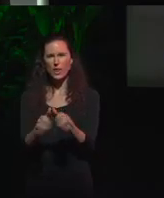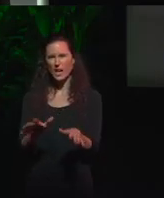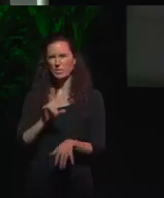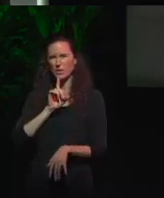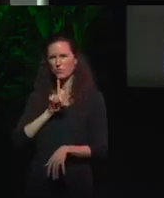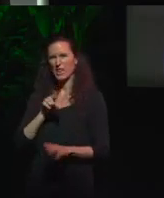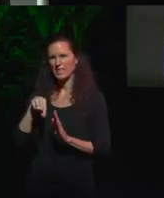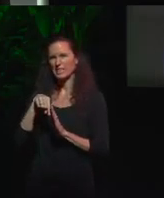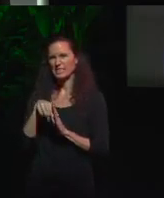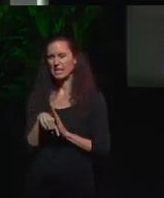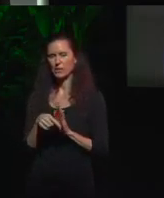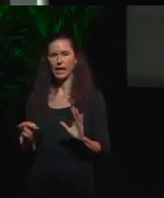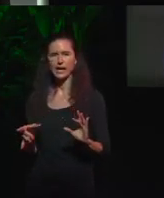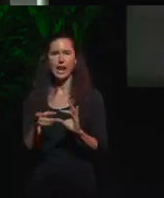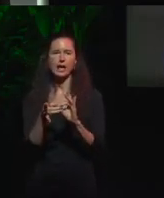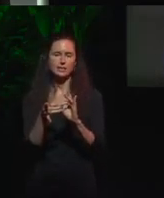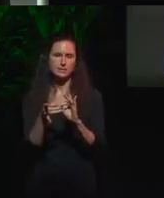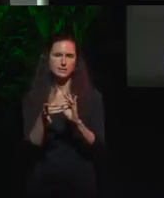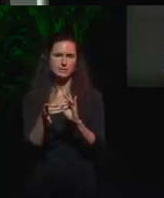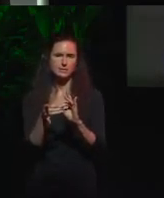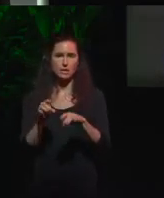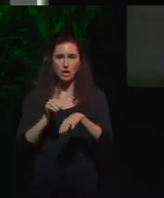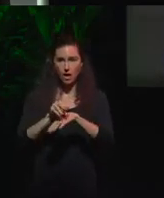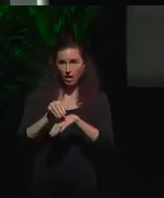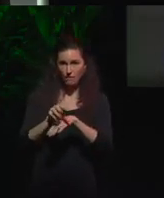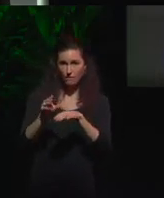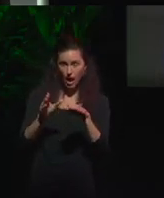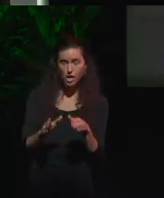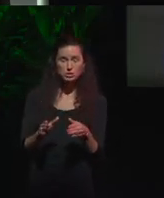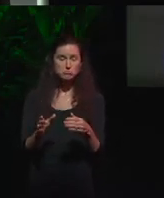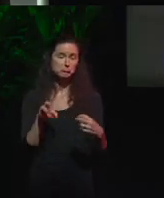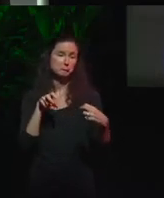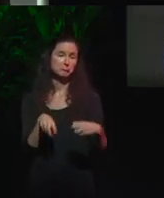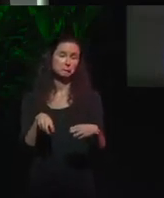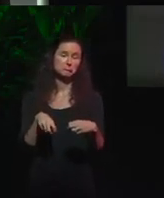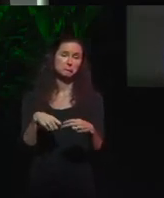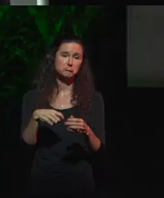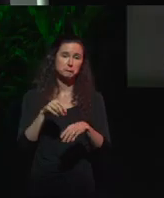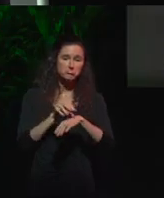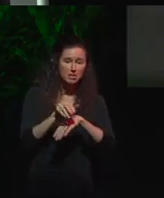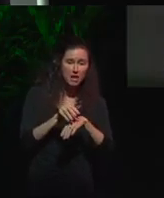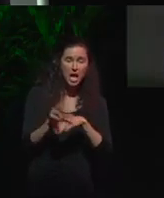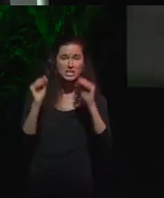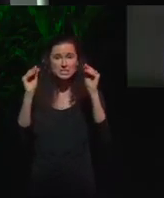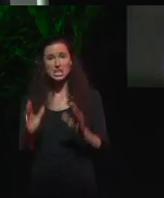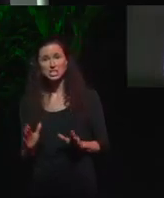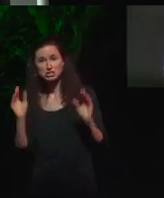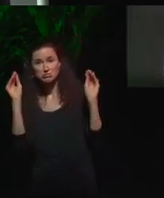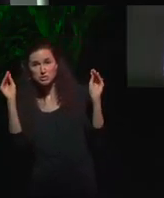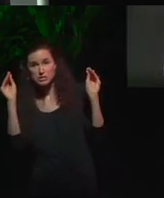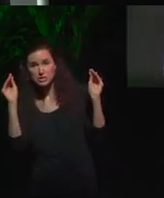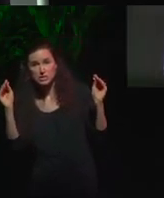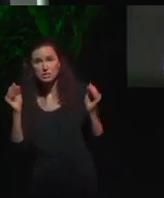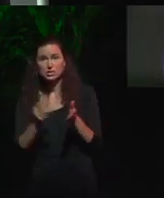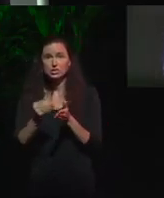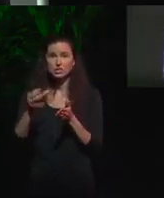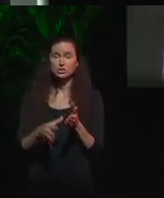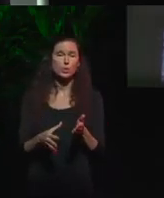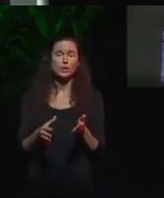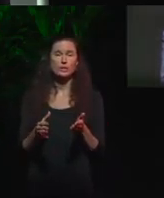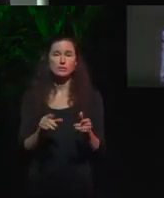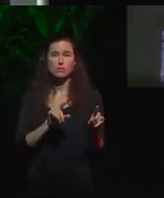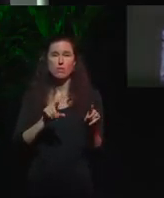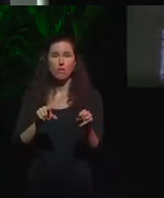really deeply connected. Advisors advise, teachers teach, students run the gauntlet, and we